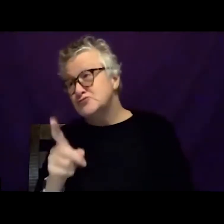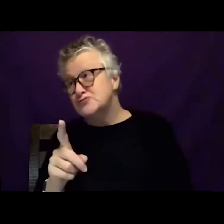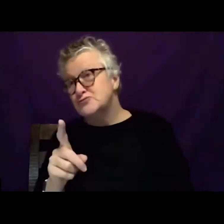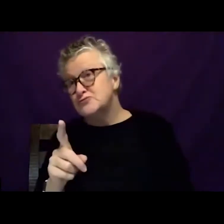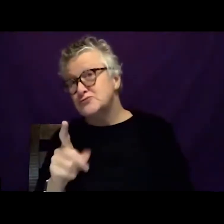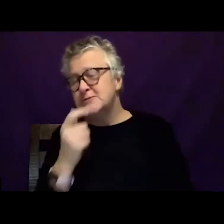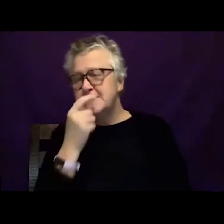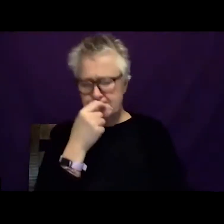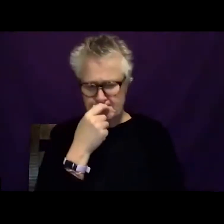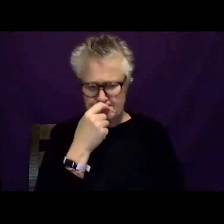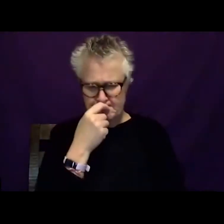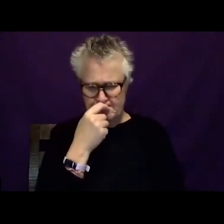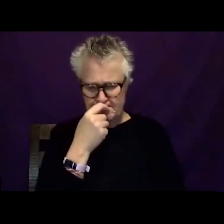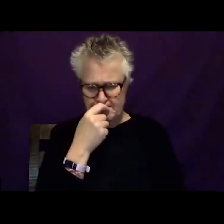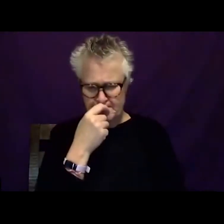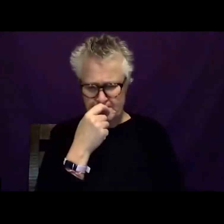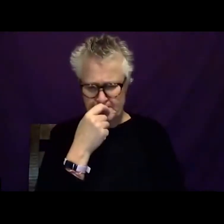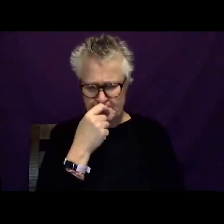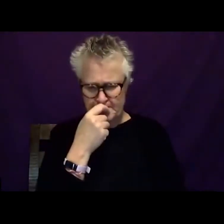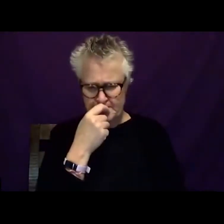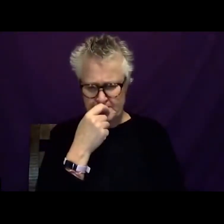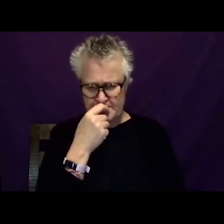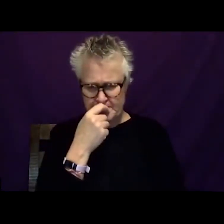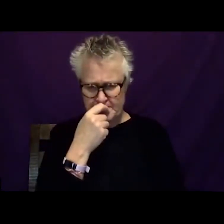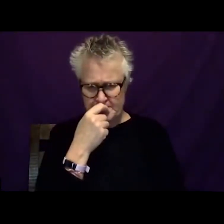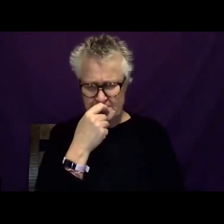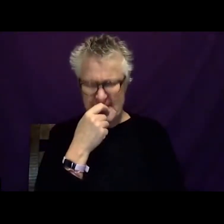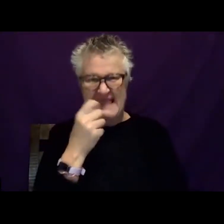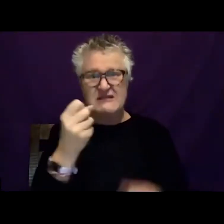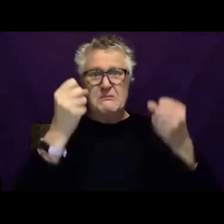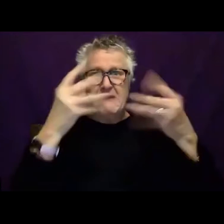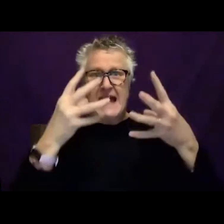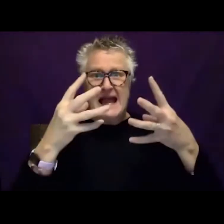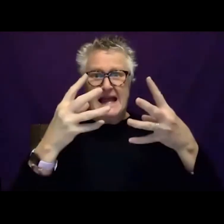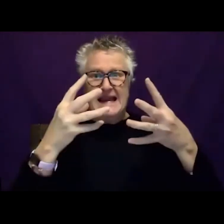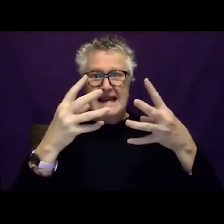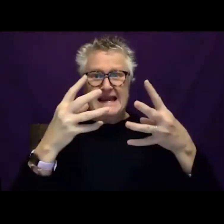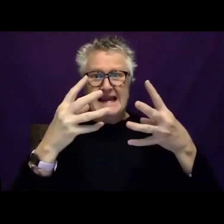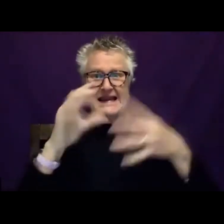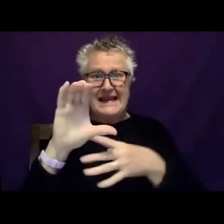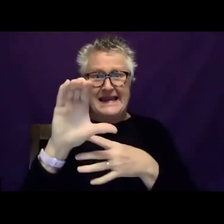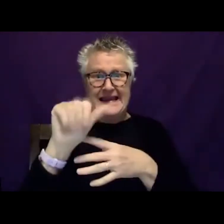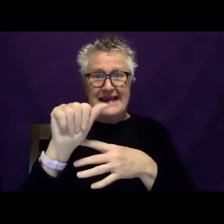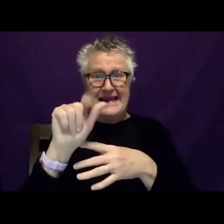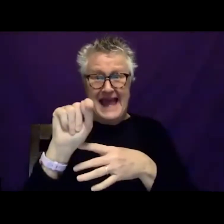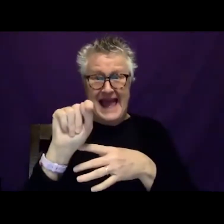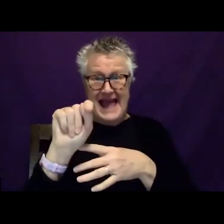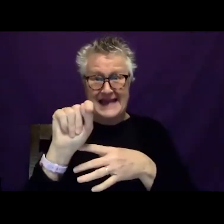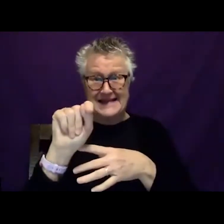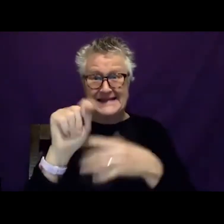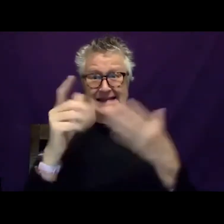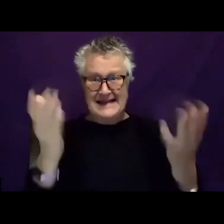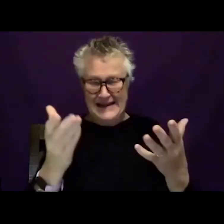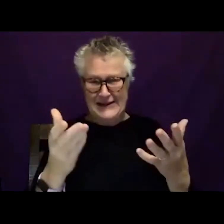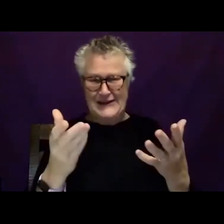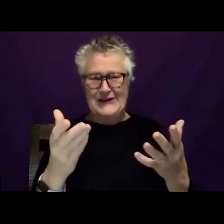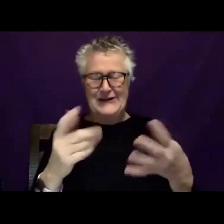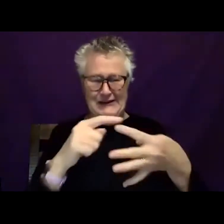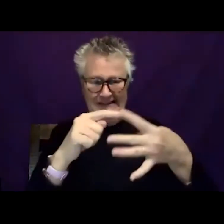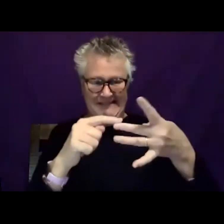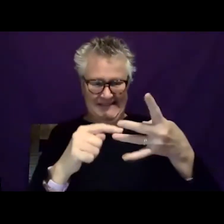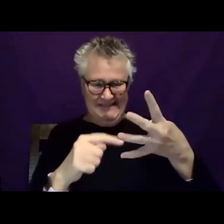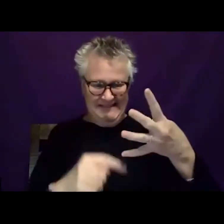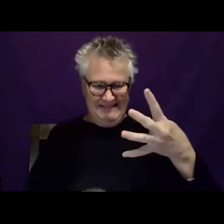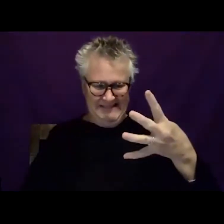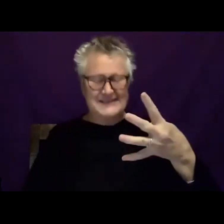I gave her cat best wishes. Okay, so there's lots of cats here. I don't know whose other cat's here. I think Spring had a cat.